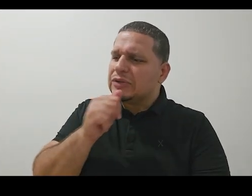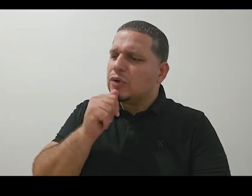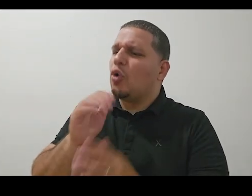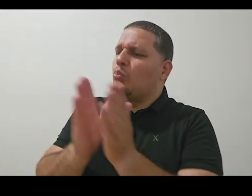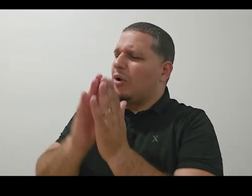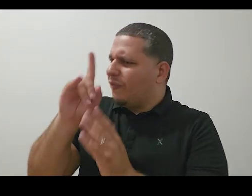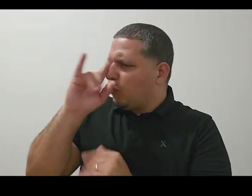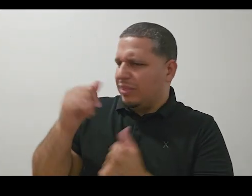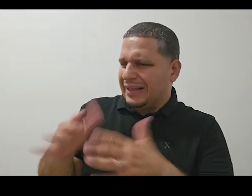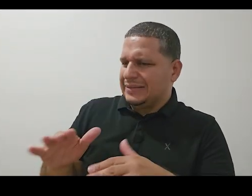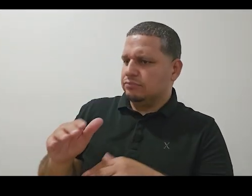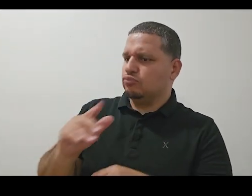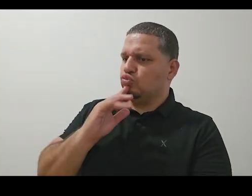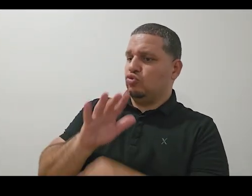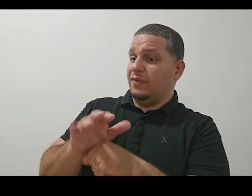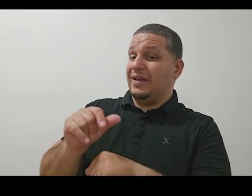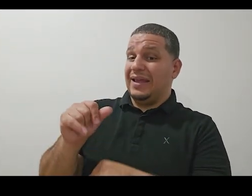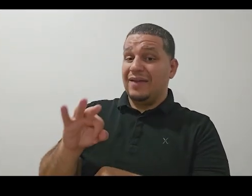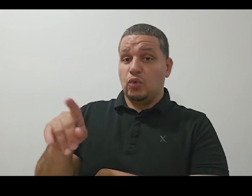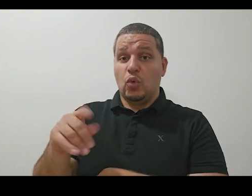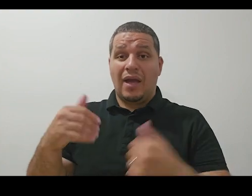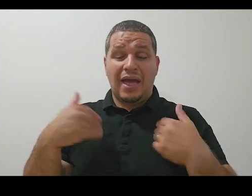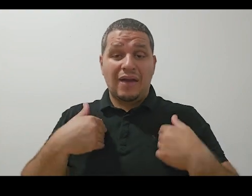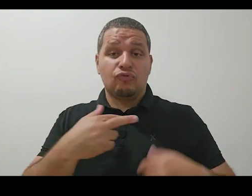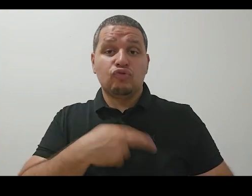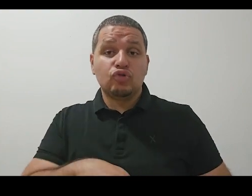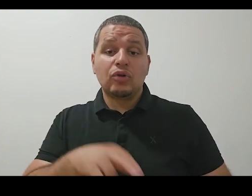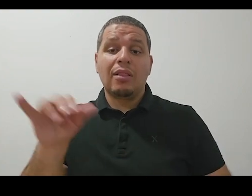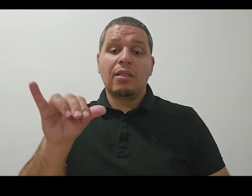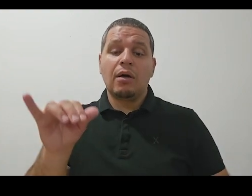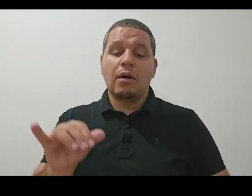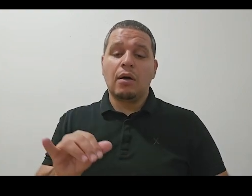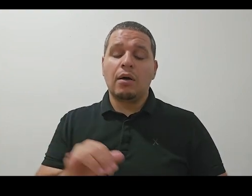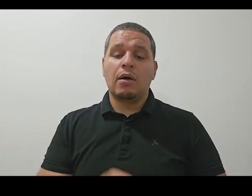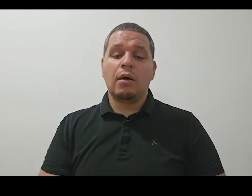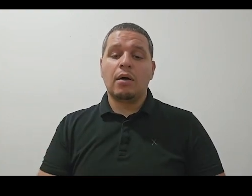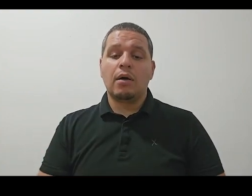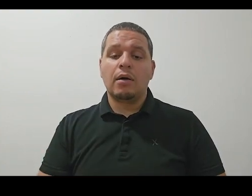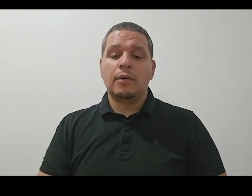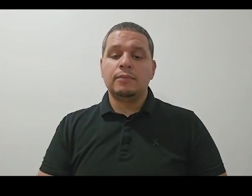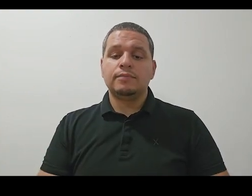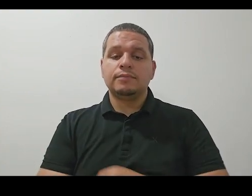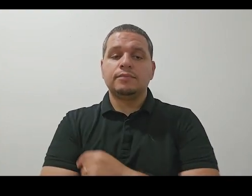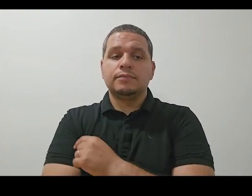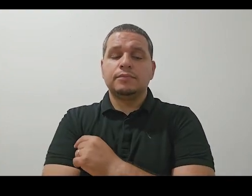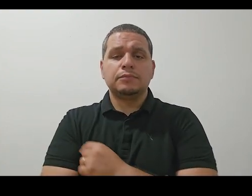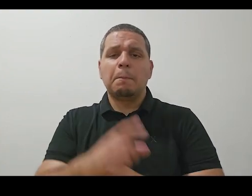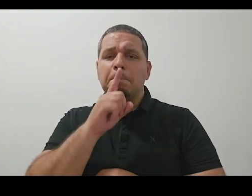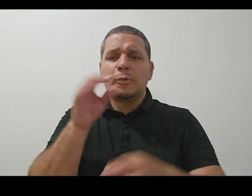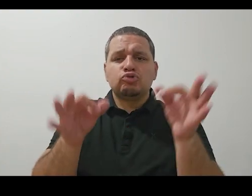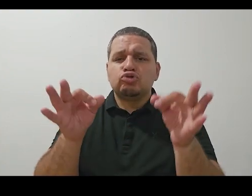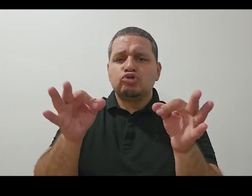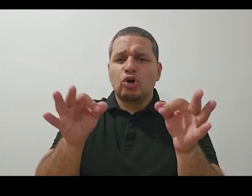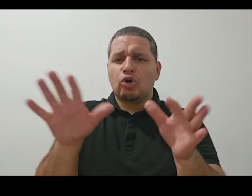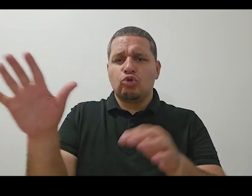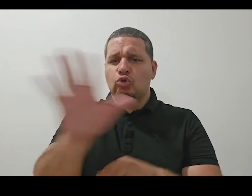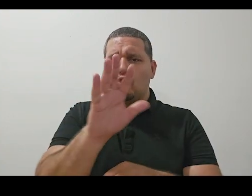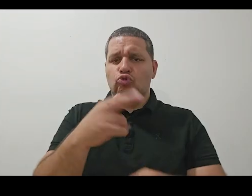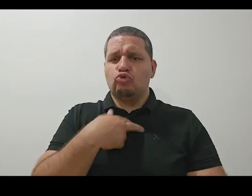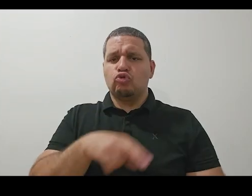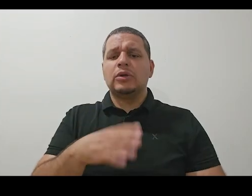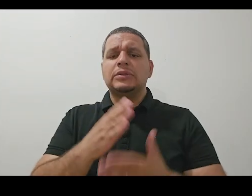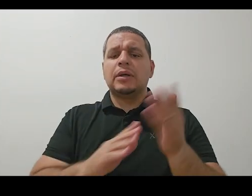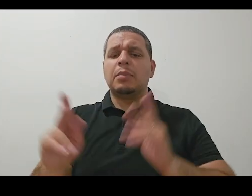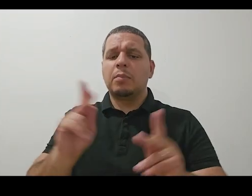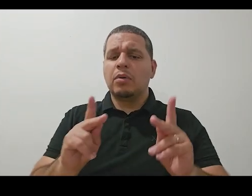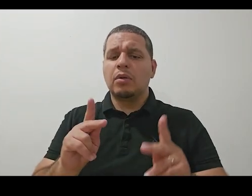And if you go to if you practice certain religions, like, where, you know, I mean, I'm not judging any religion, right? But